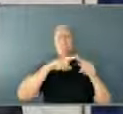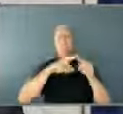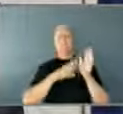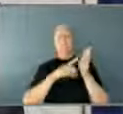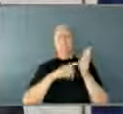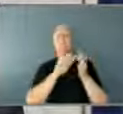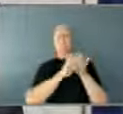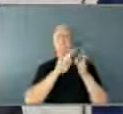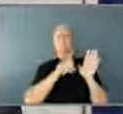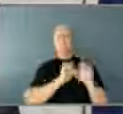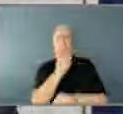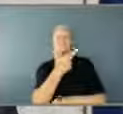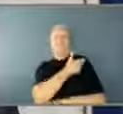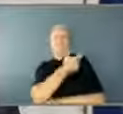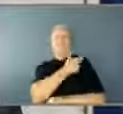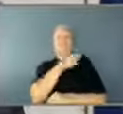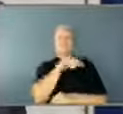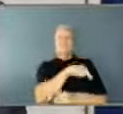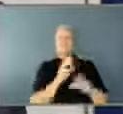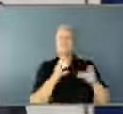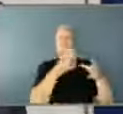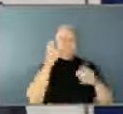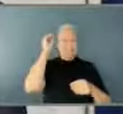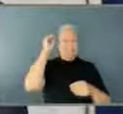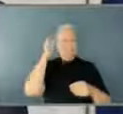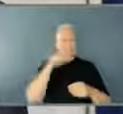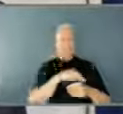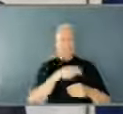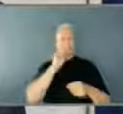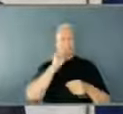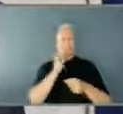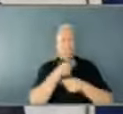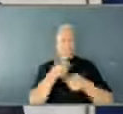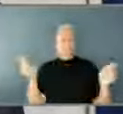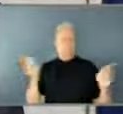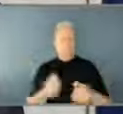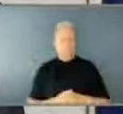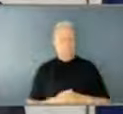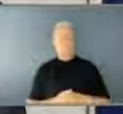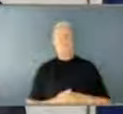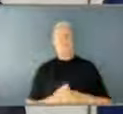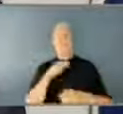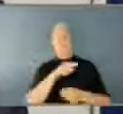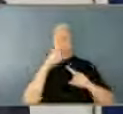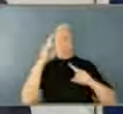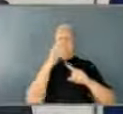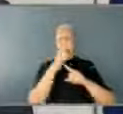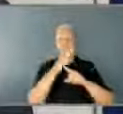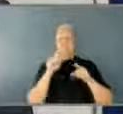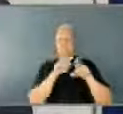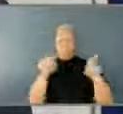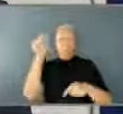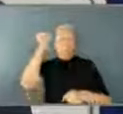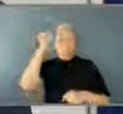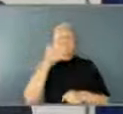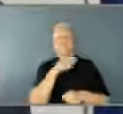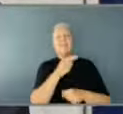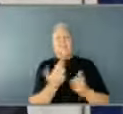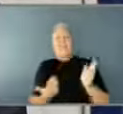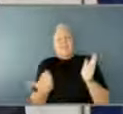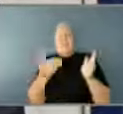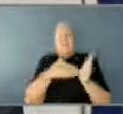and it's been implemented in full. That's important for Australia. It provides additional support over and above